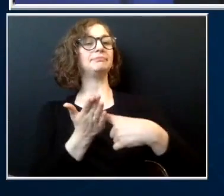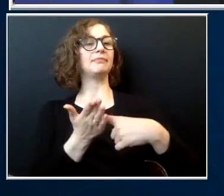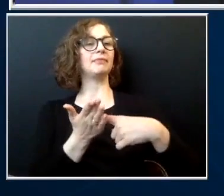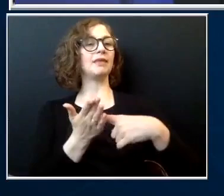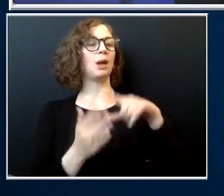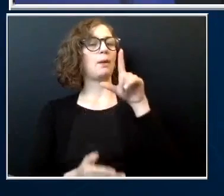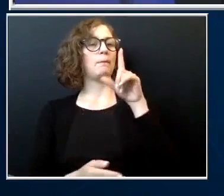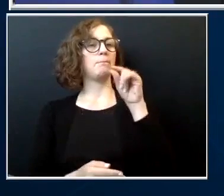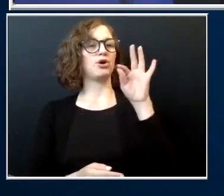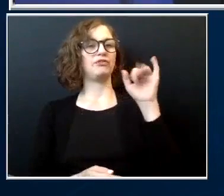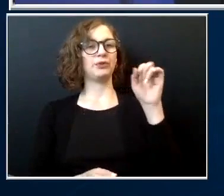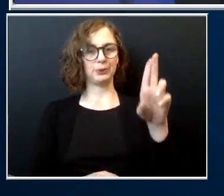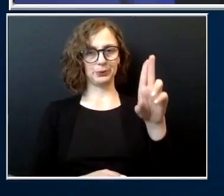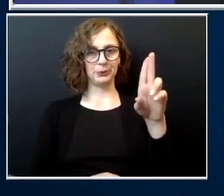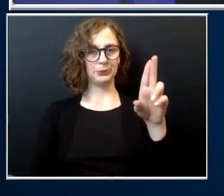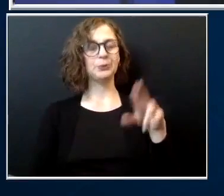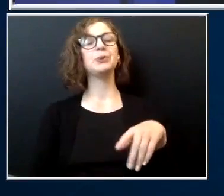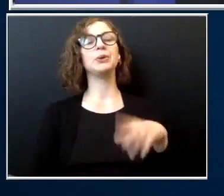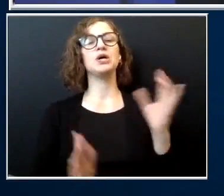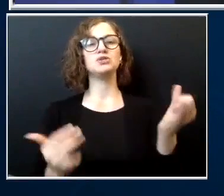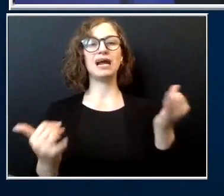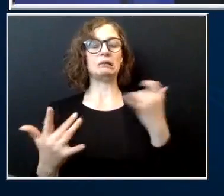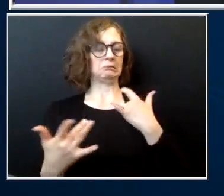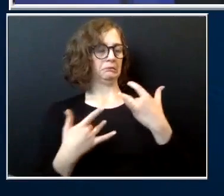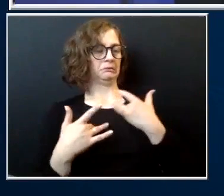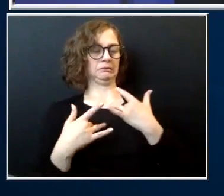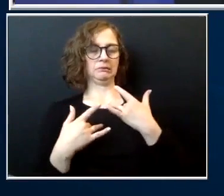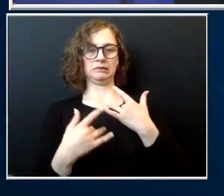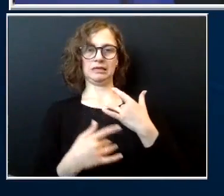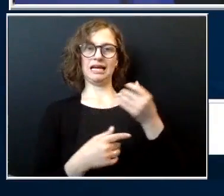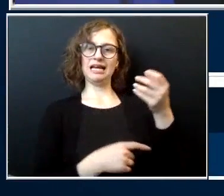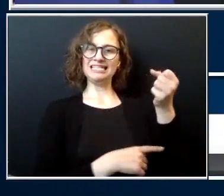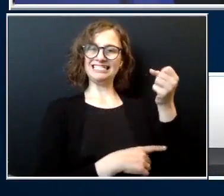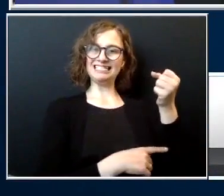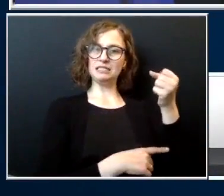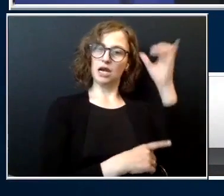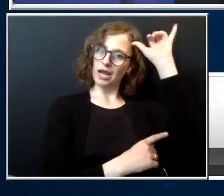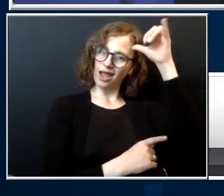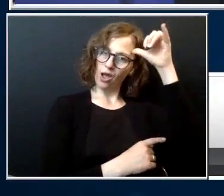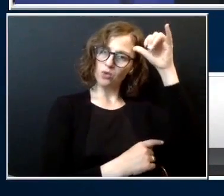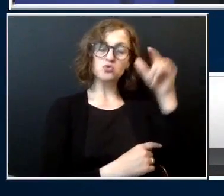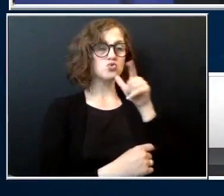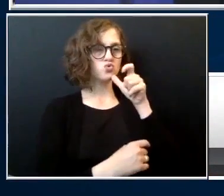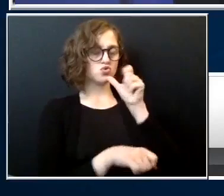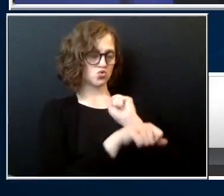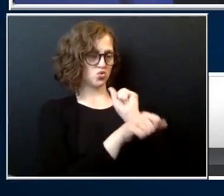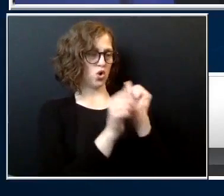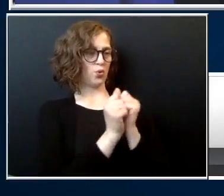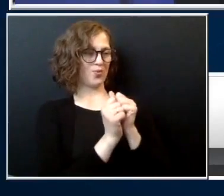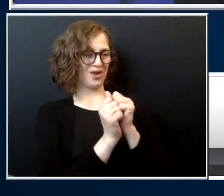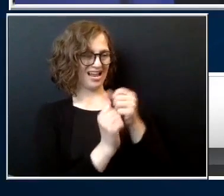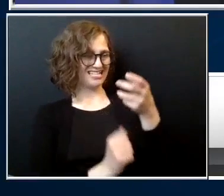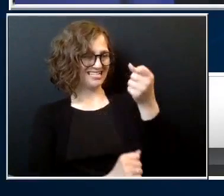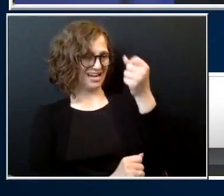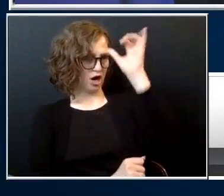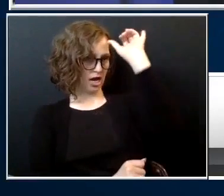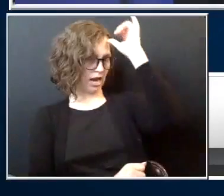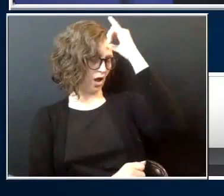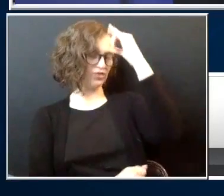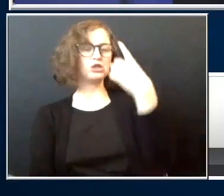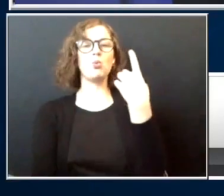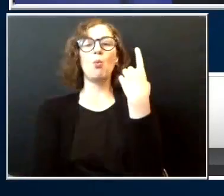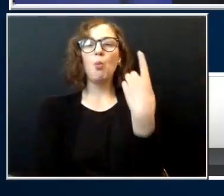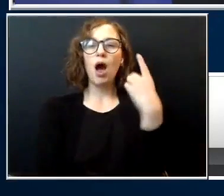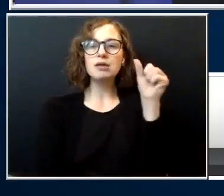huge concern for dairy cows and people who work around dairy cows. There is exactly one known case of the virus